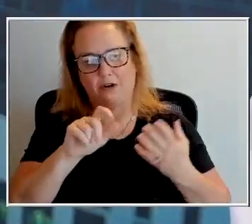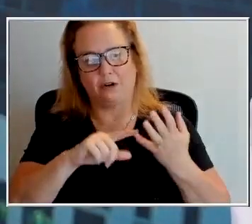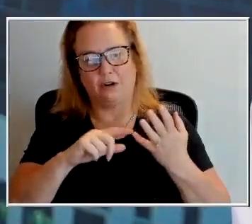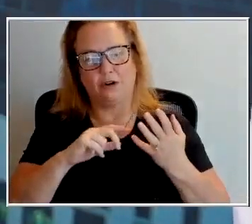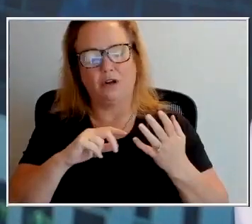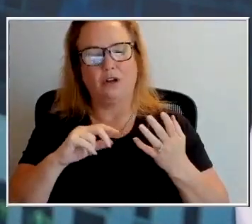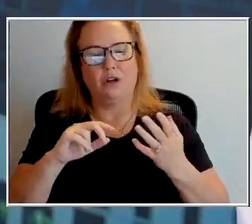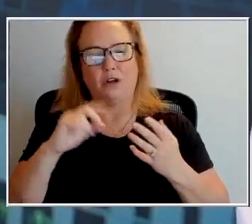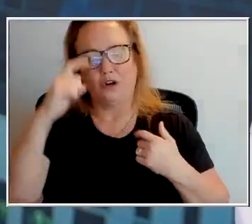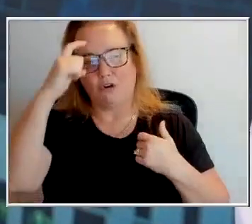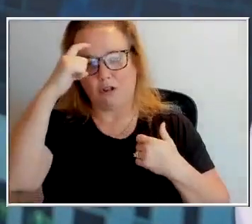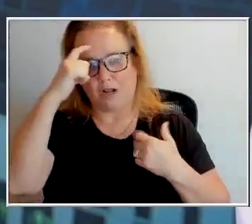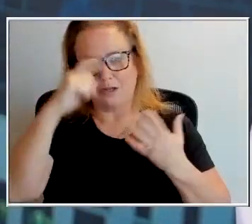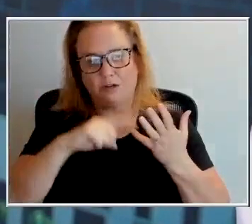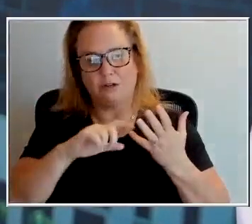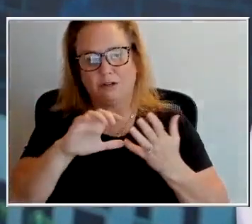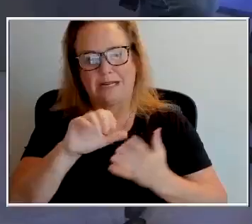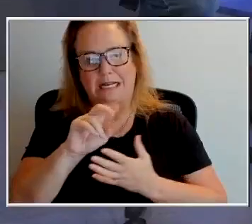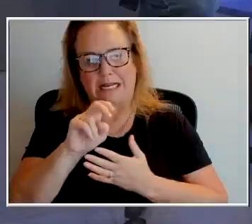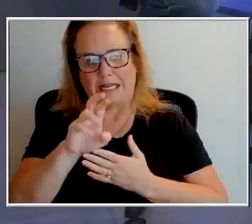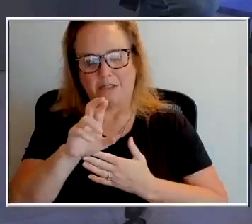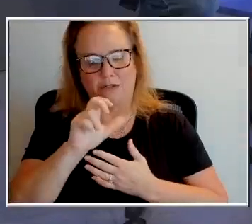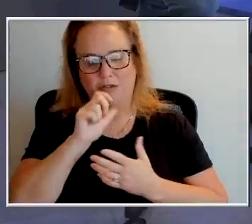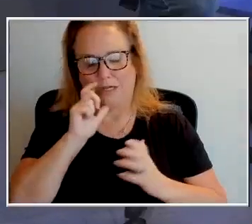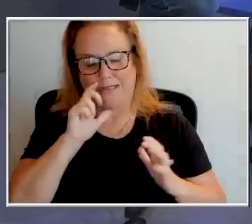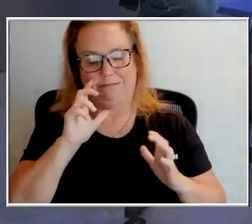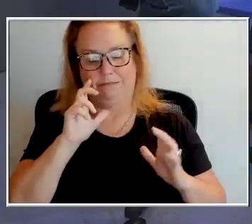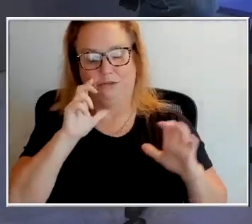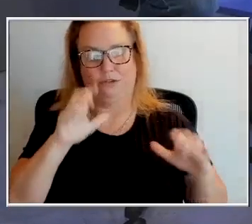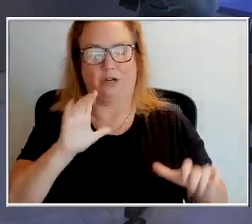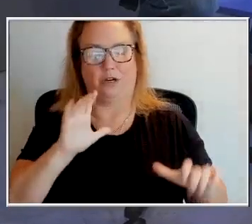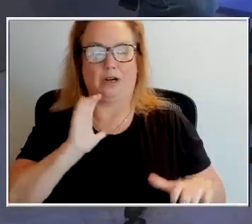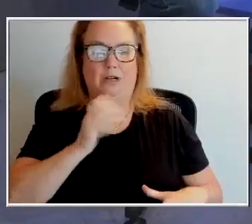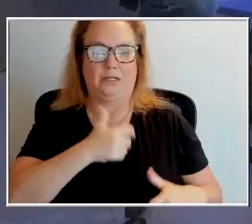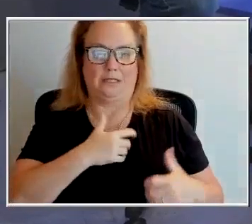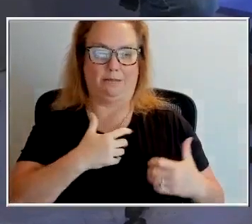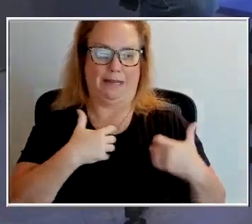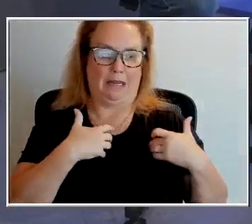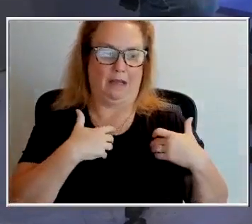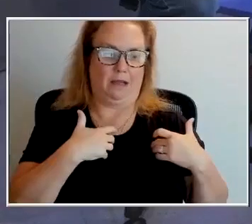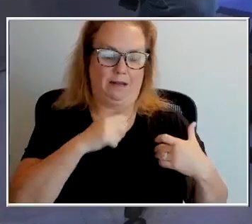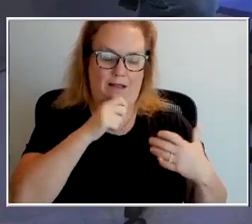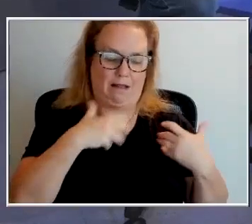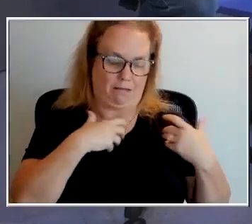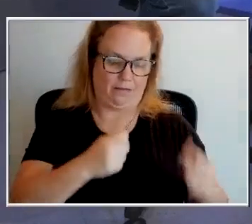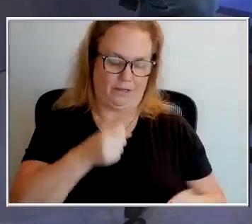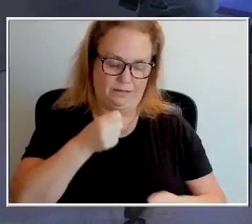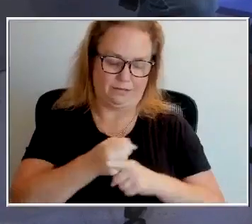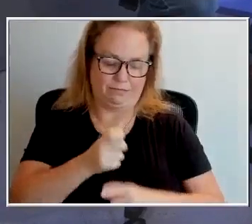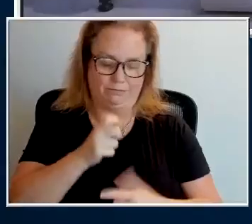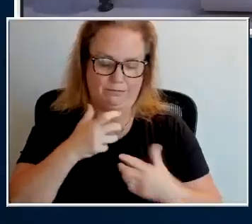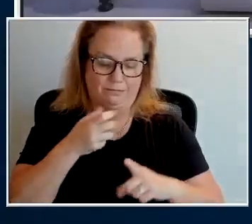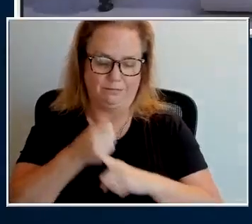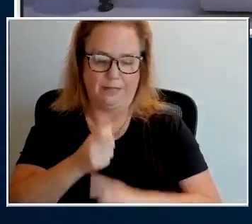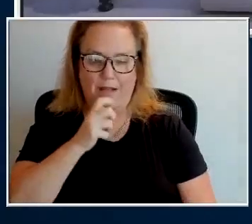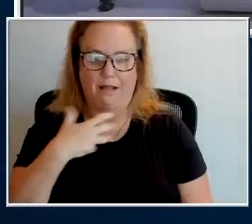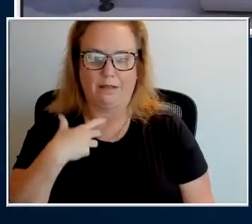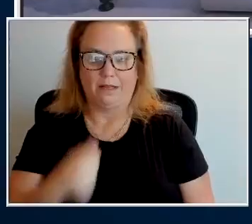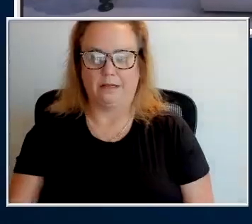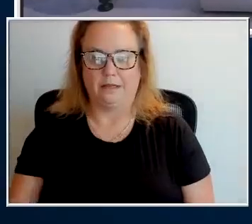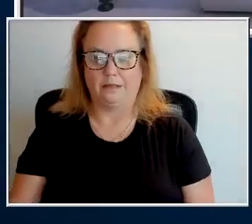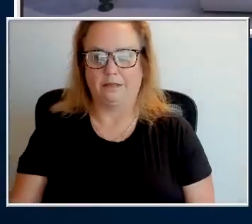and cancer. It shouldn't surprise us as something that's unhealthy is unhealthy in a lot of different ways. Yeah. Yeah. Yen Liang